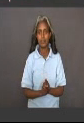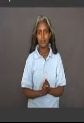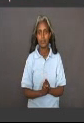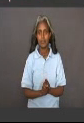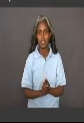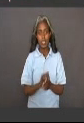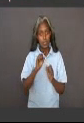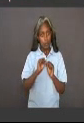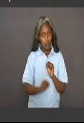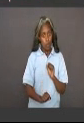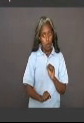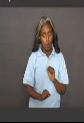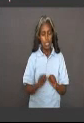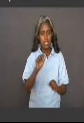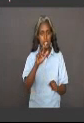So,